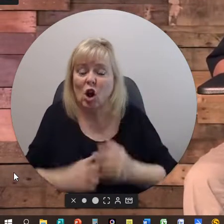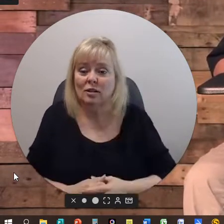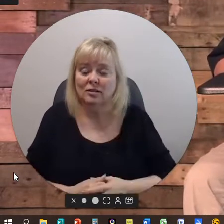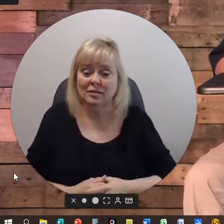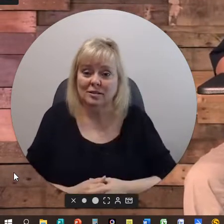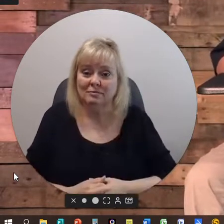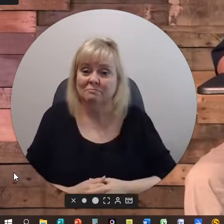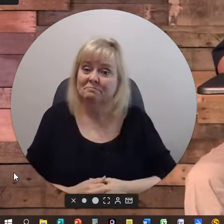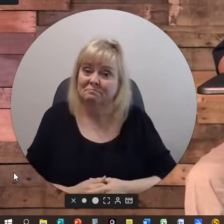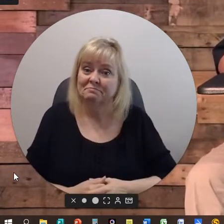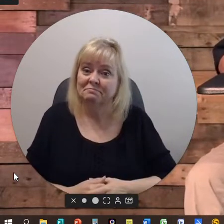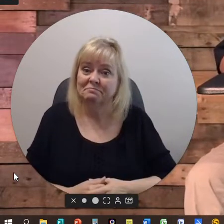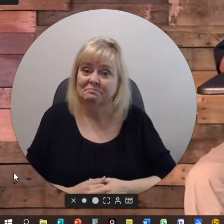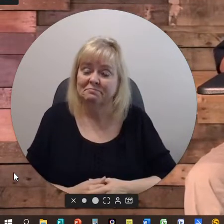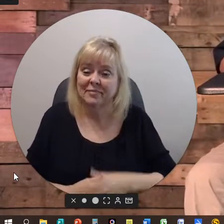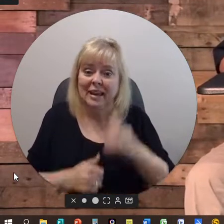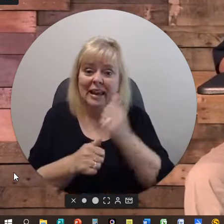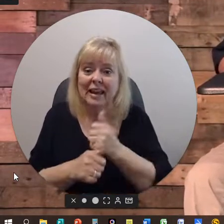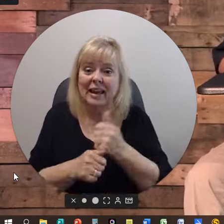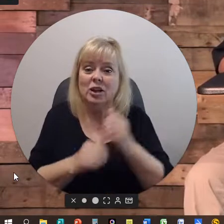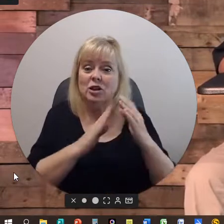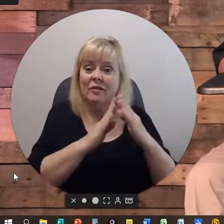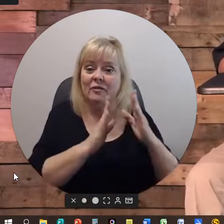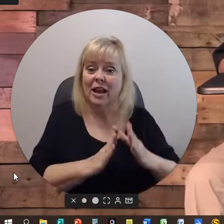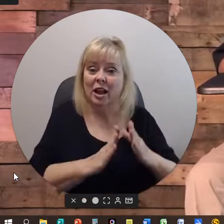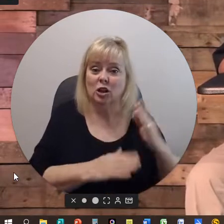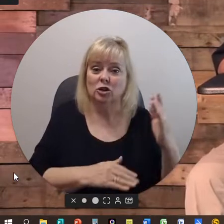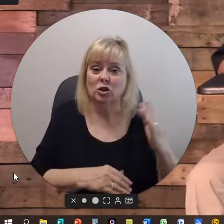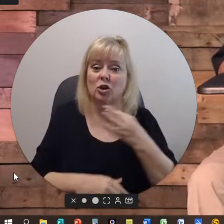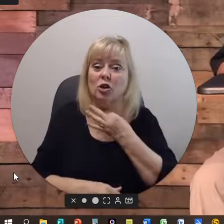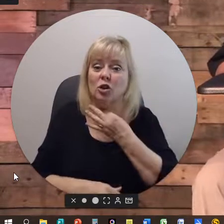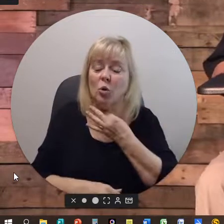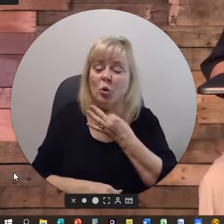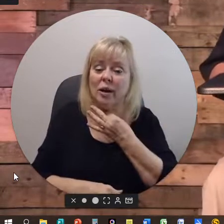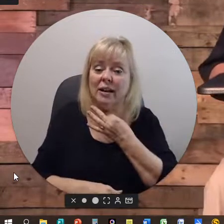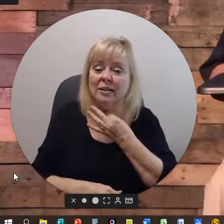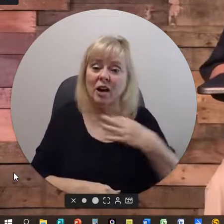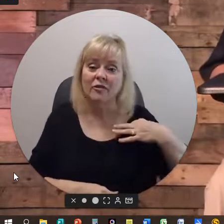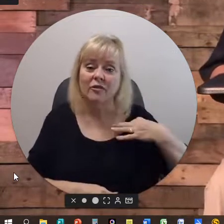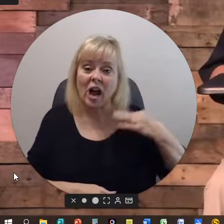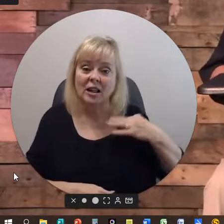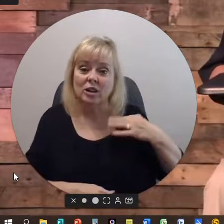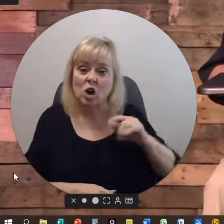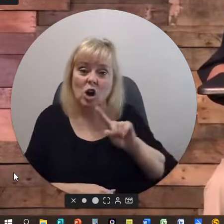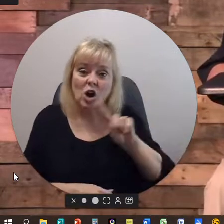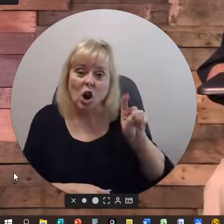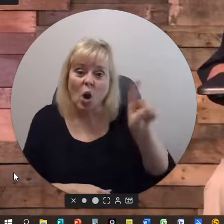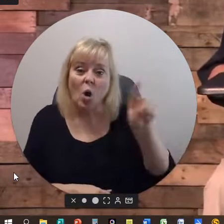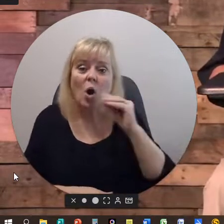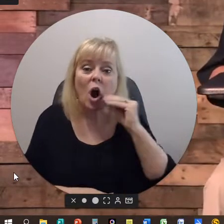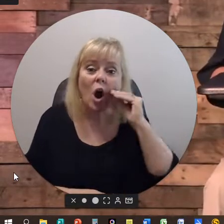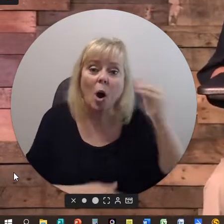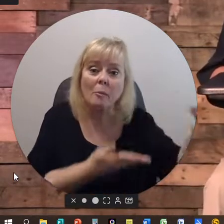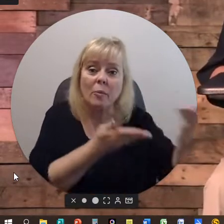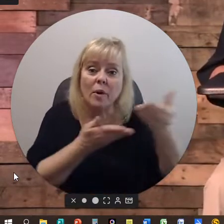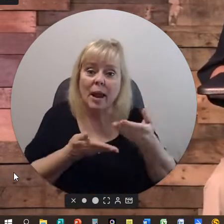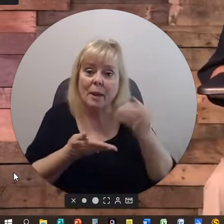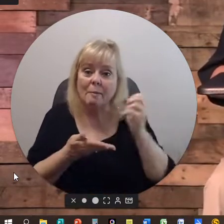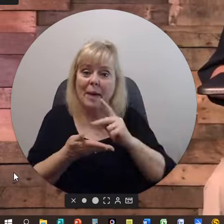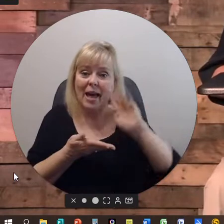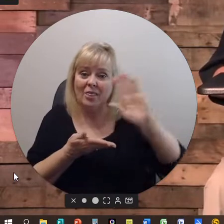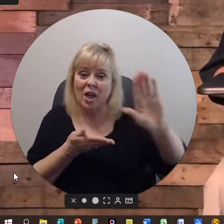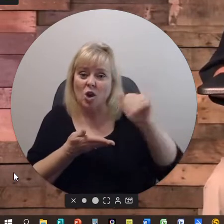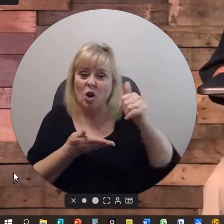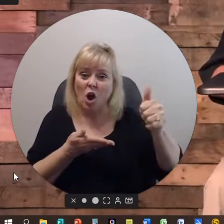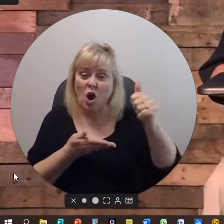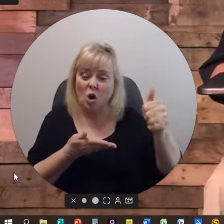And as each villager, curious, volunteered to add a bit of what they had of their own pantry